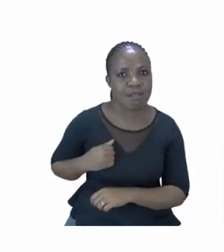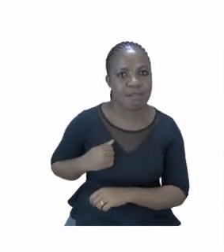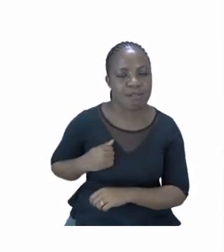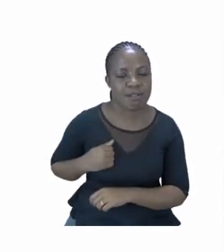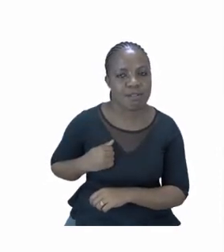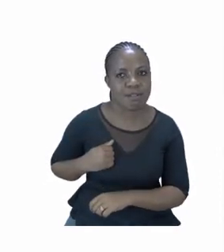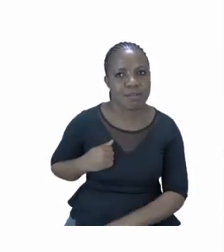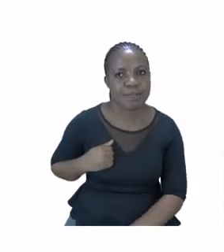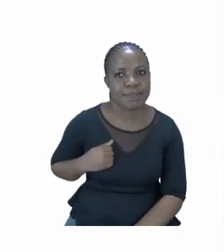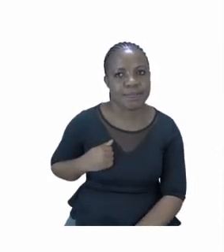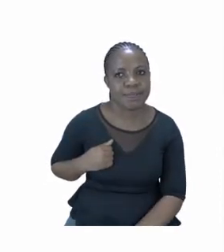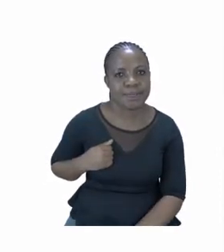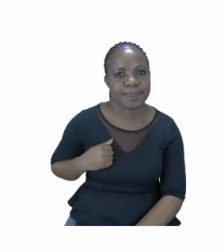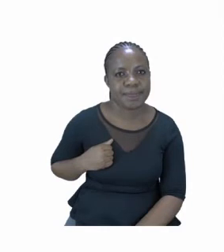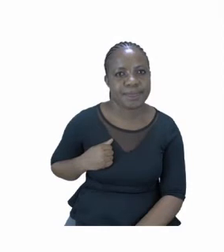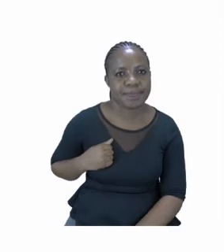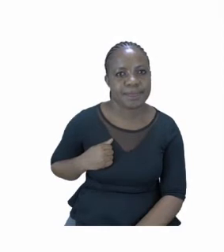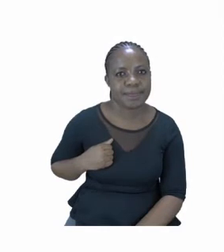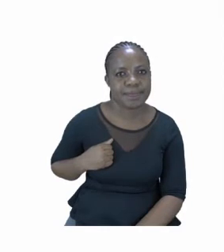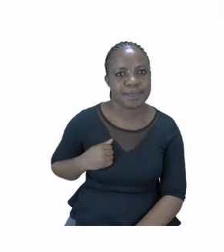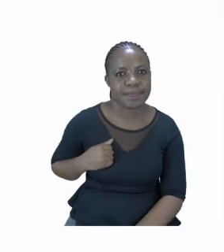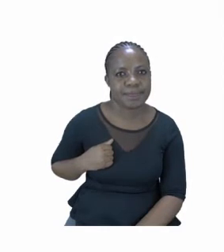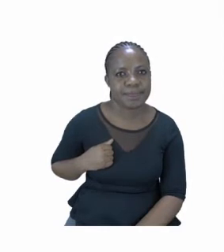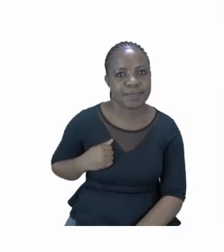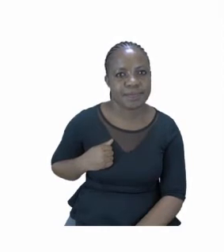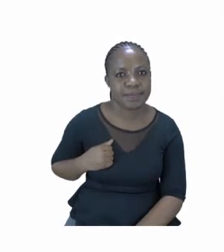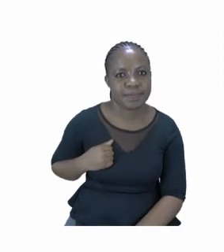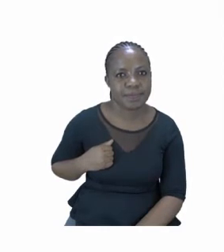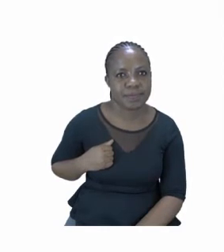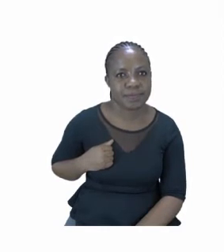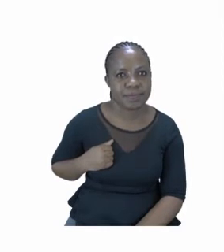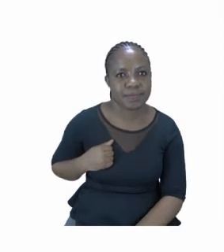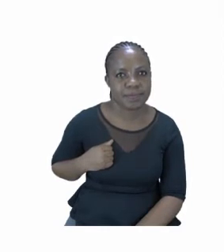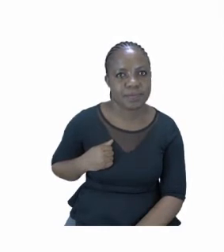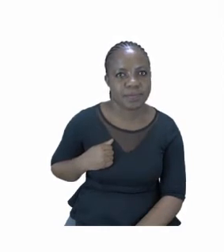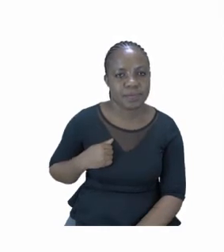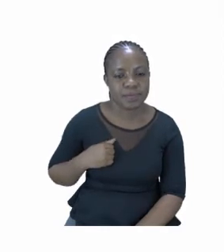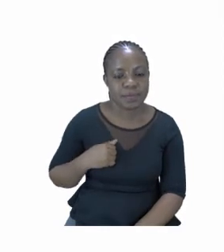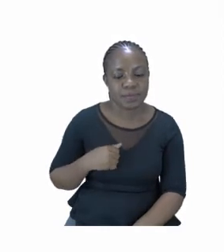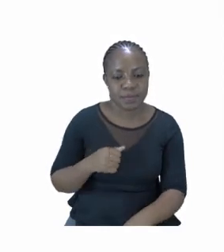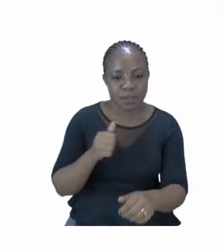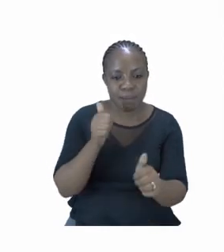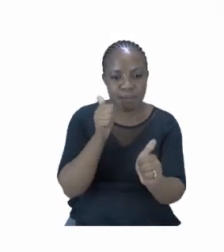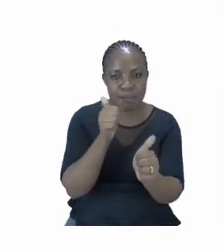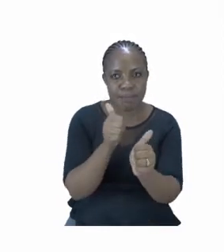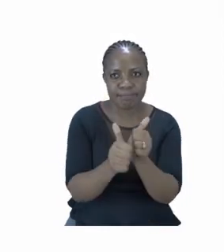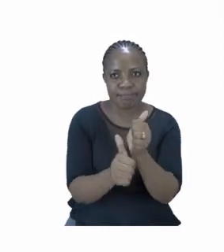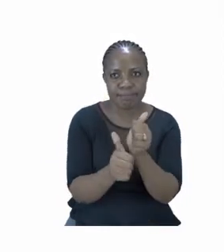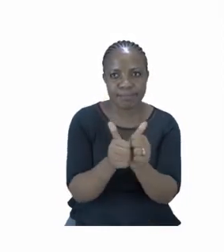Very good. Let us now point to the word brother.